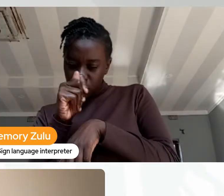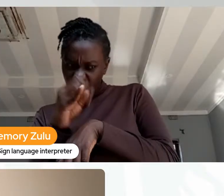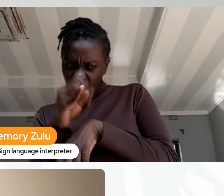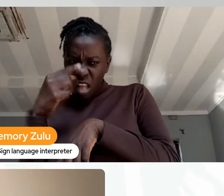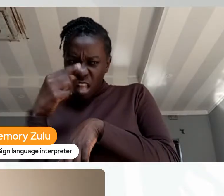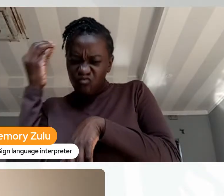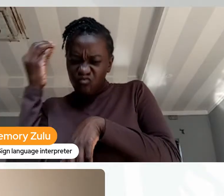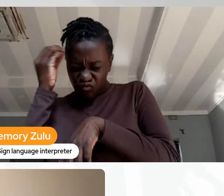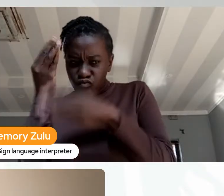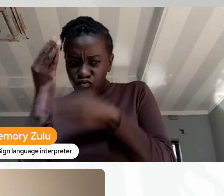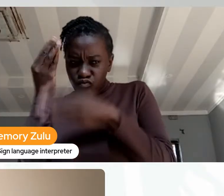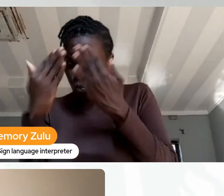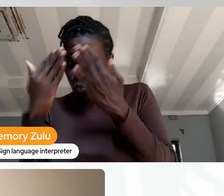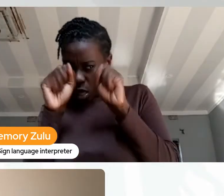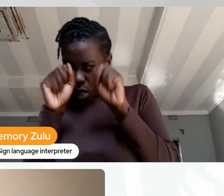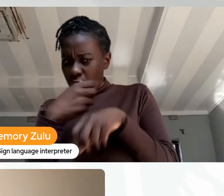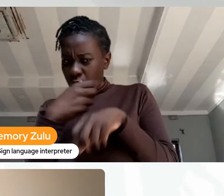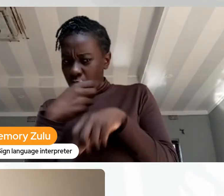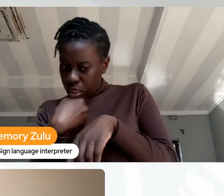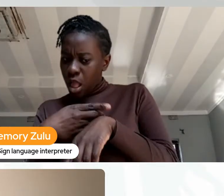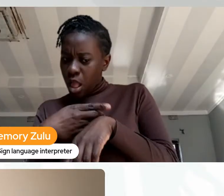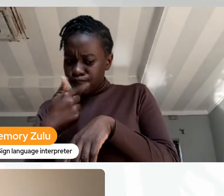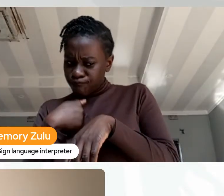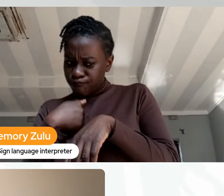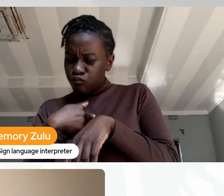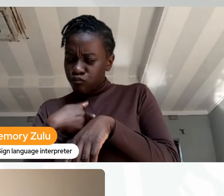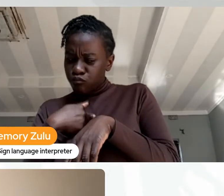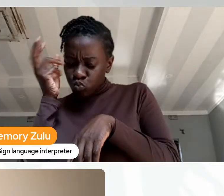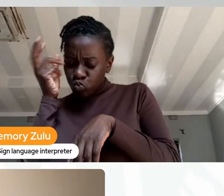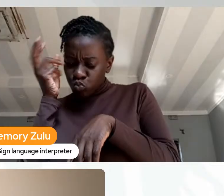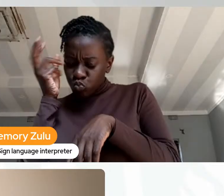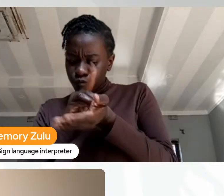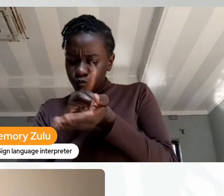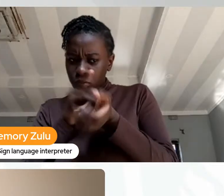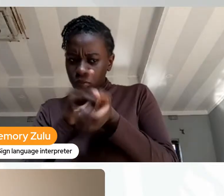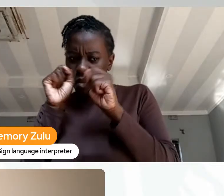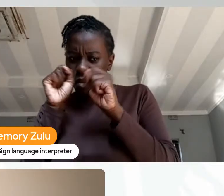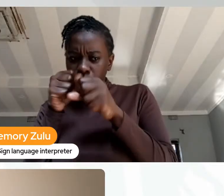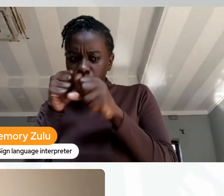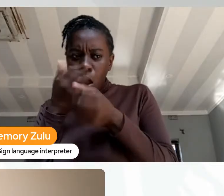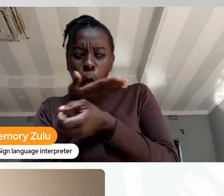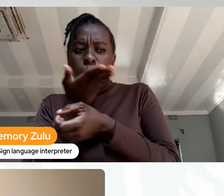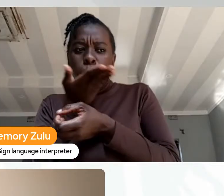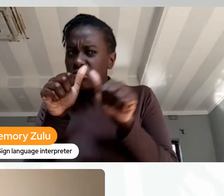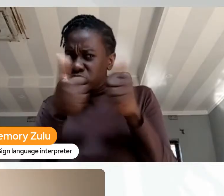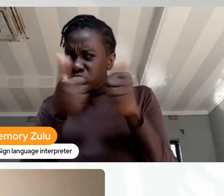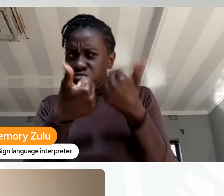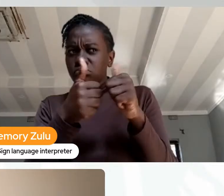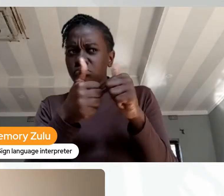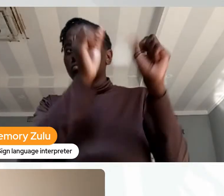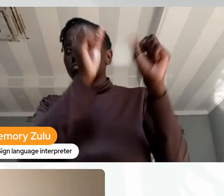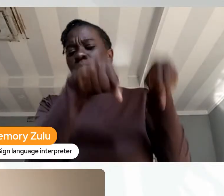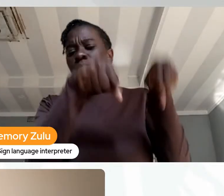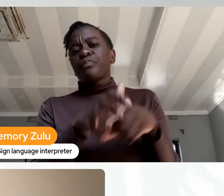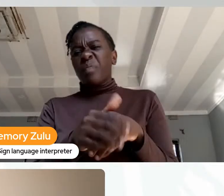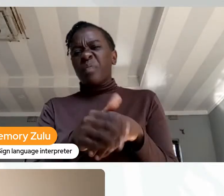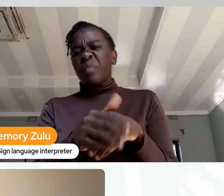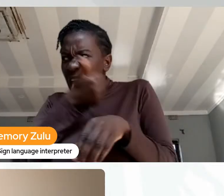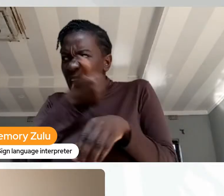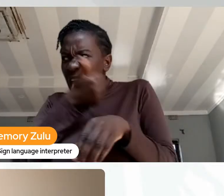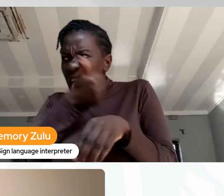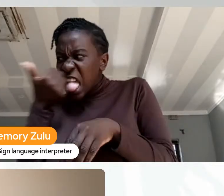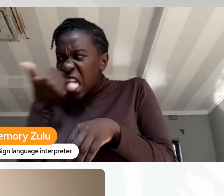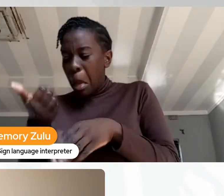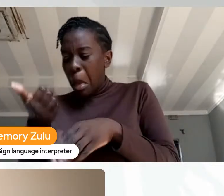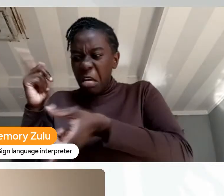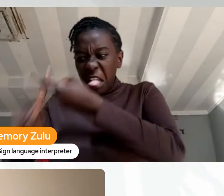you, STIP, for taking this stand to try to help when it comes to the aspect of